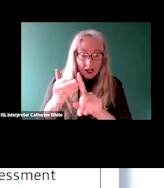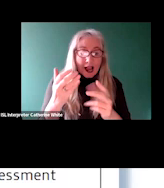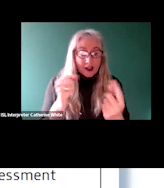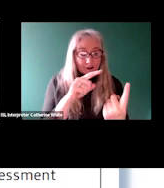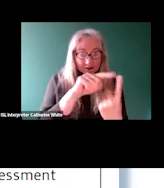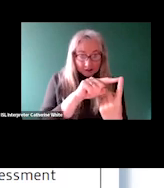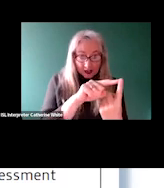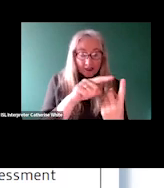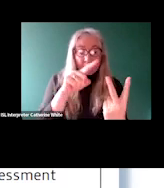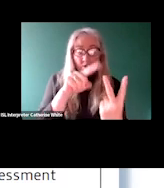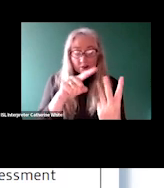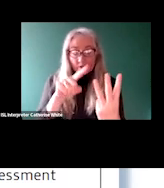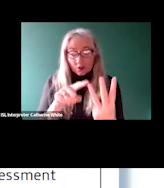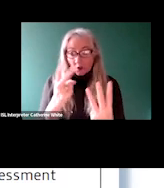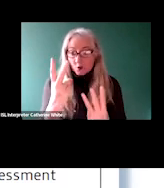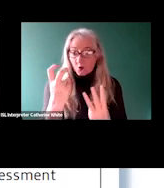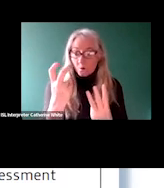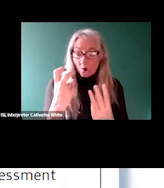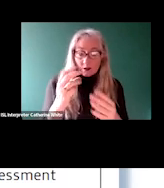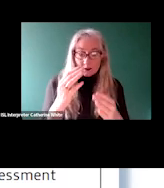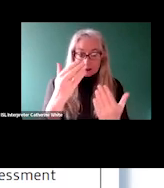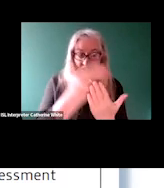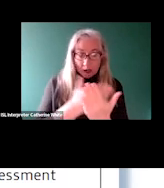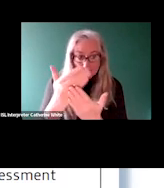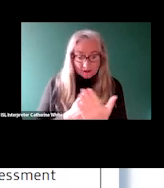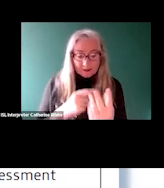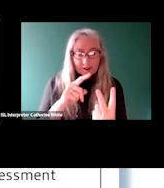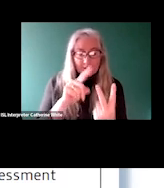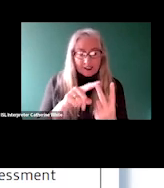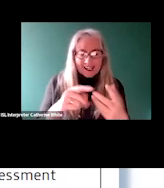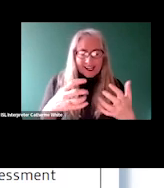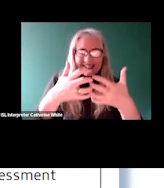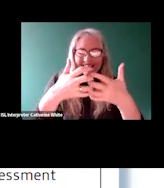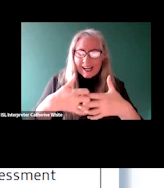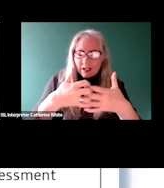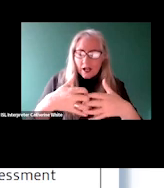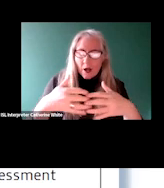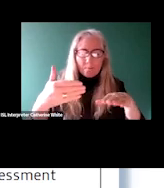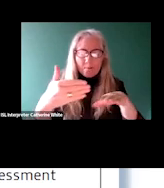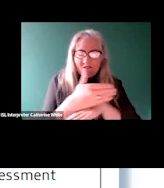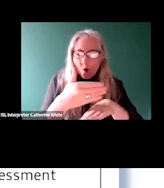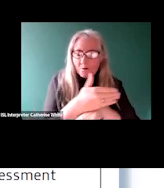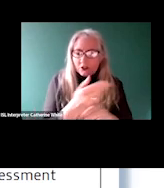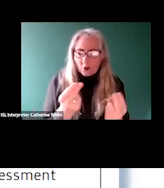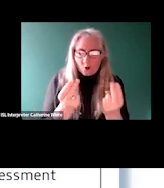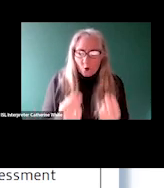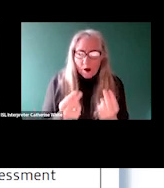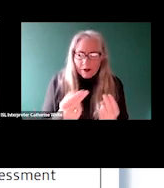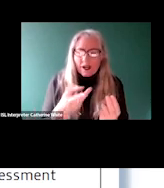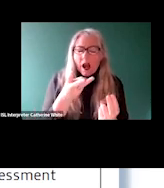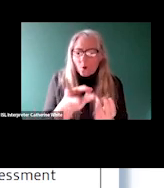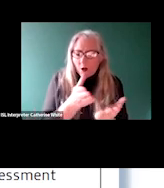other documents. The first one here being technical performance criteria and specifications. And I'll run through